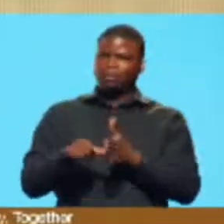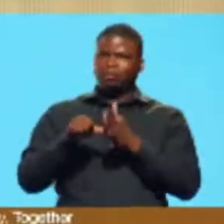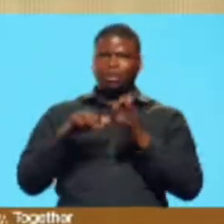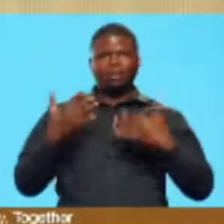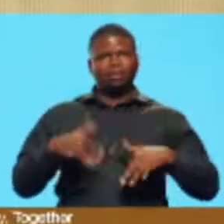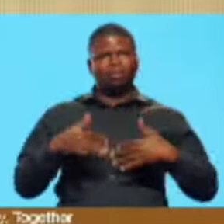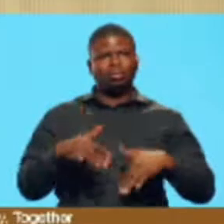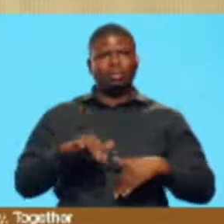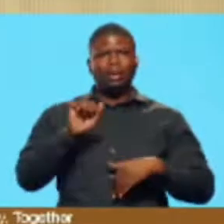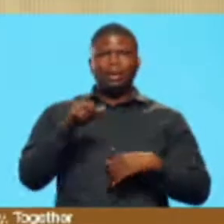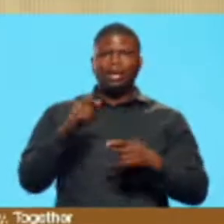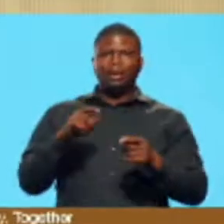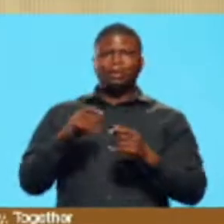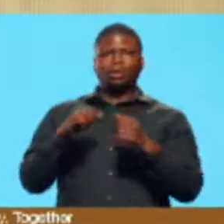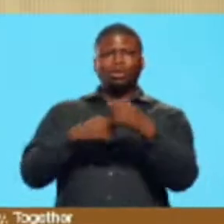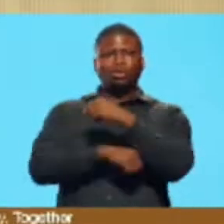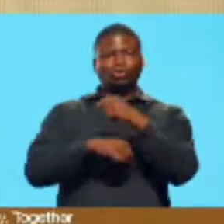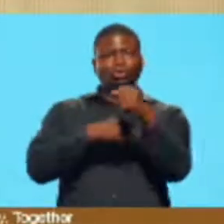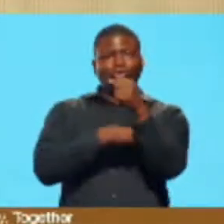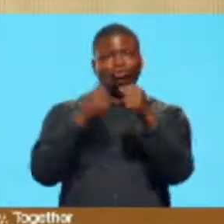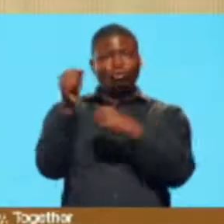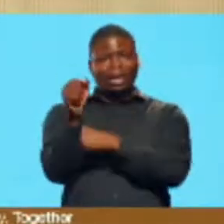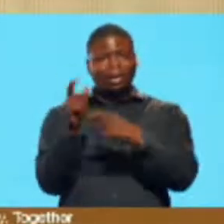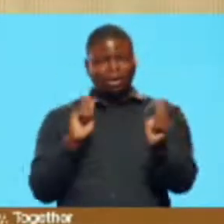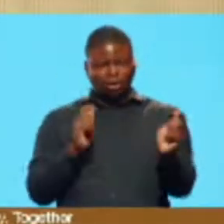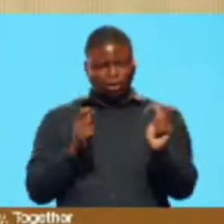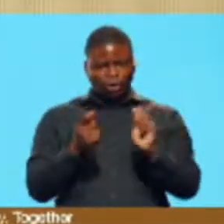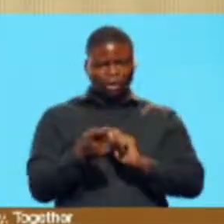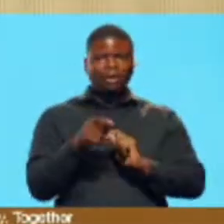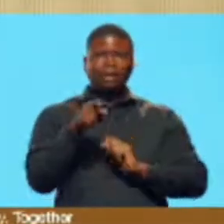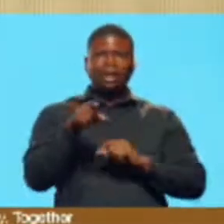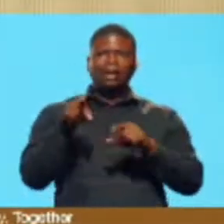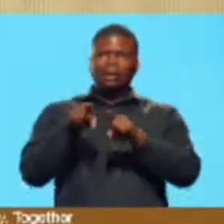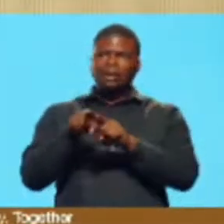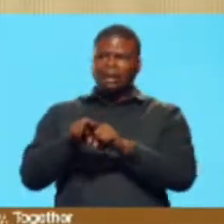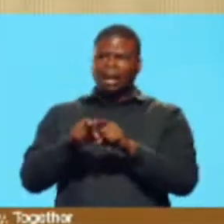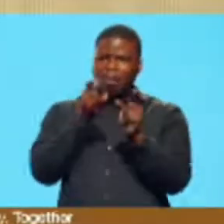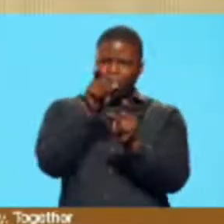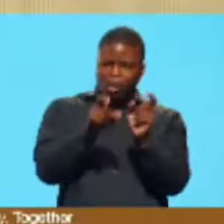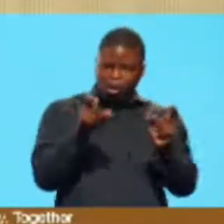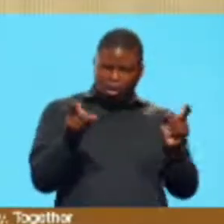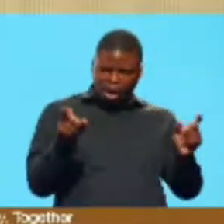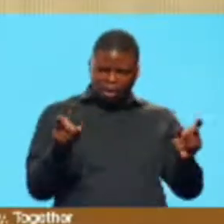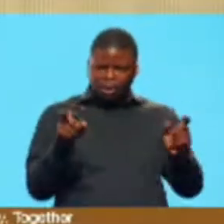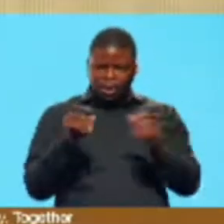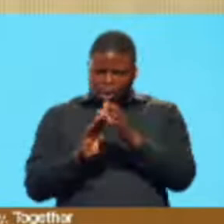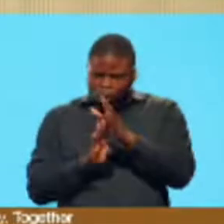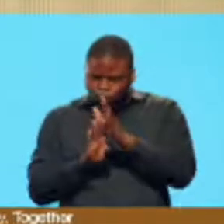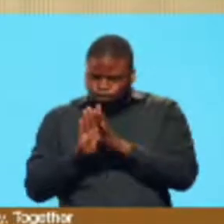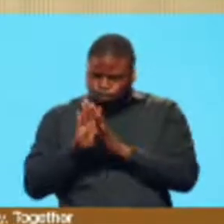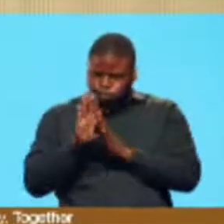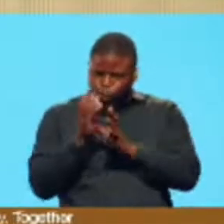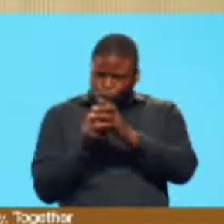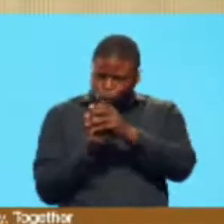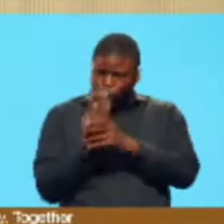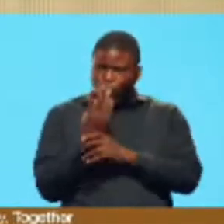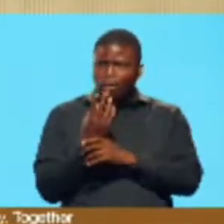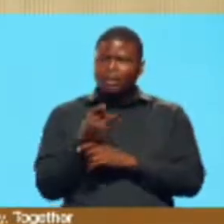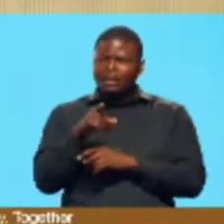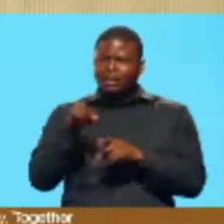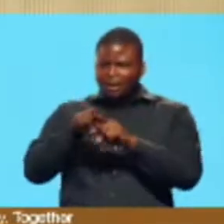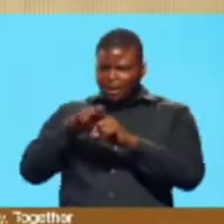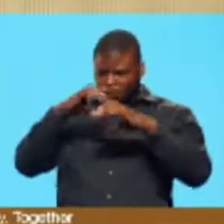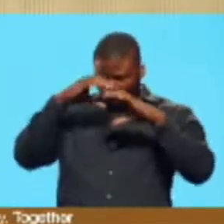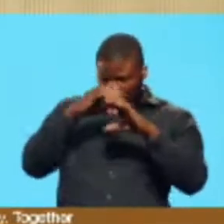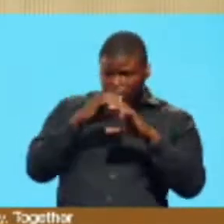age structure, as I mentioned before, of its population. The economic growth increases all the proportion of working age